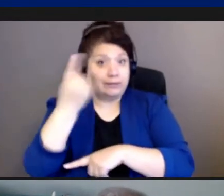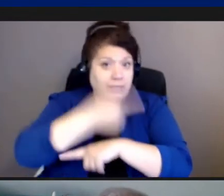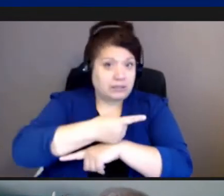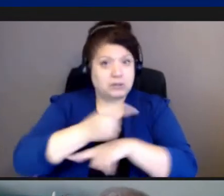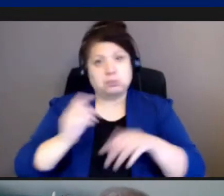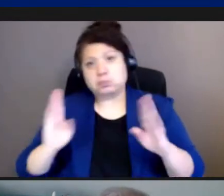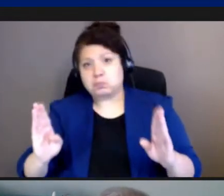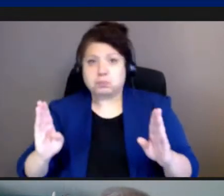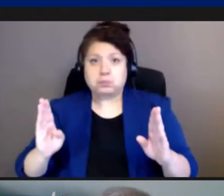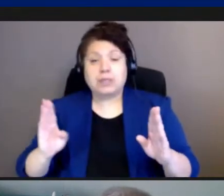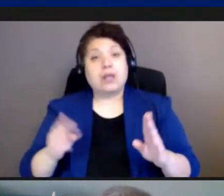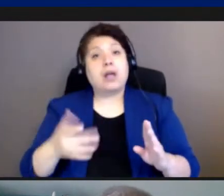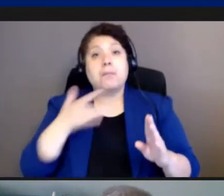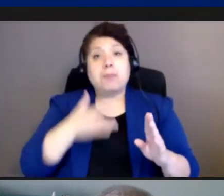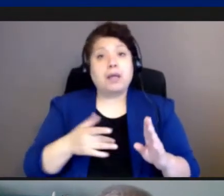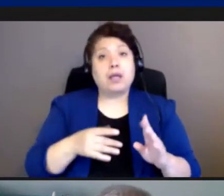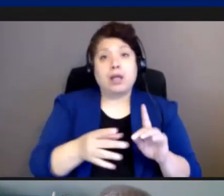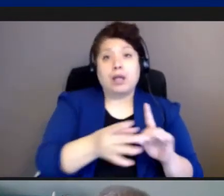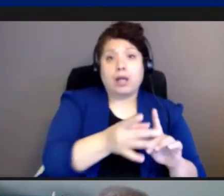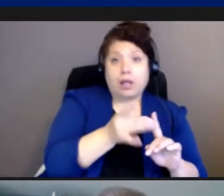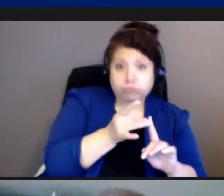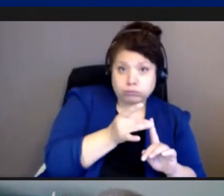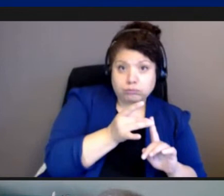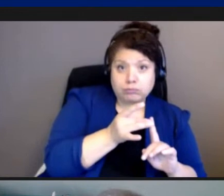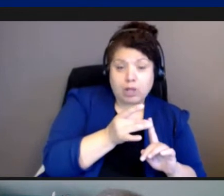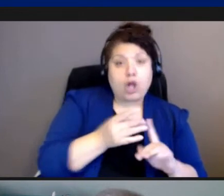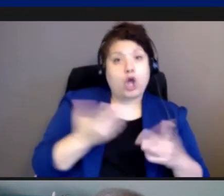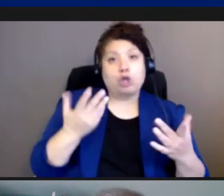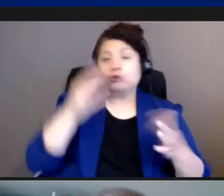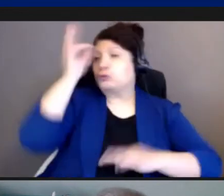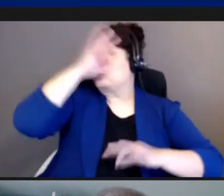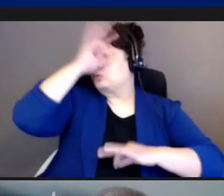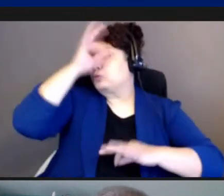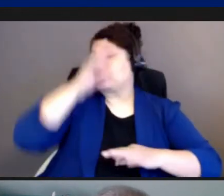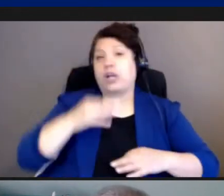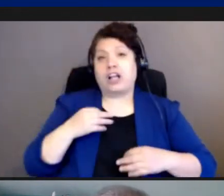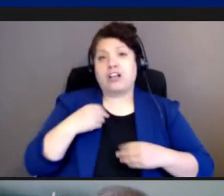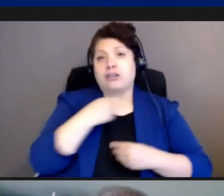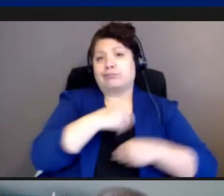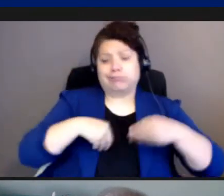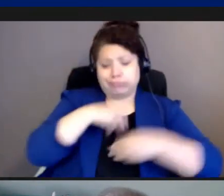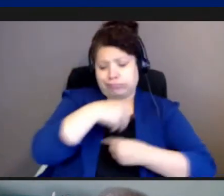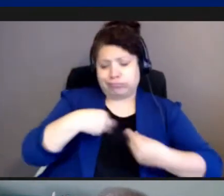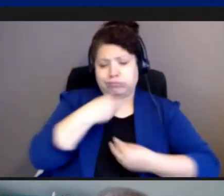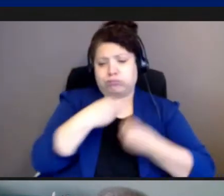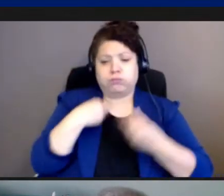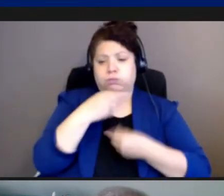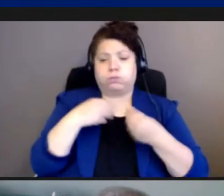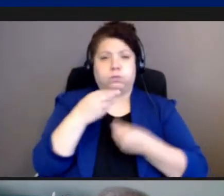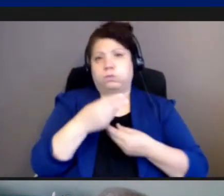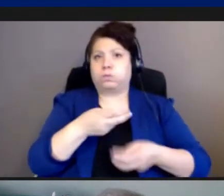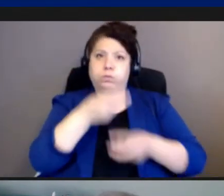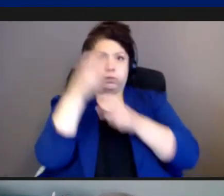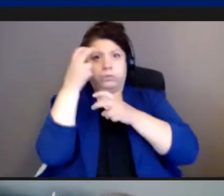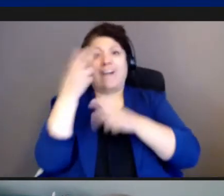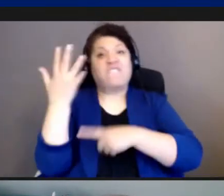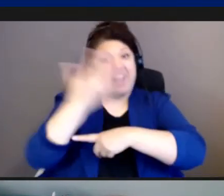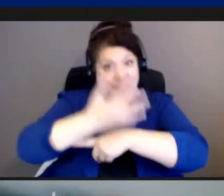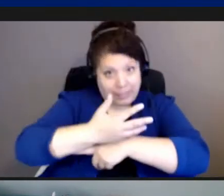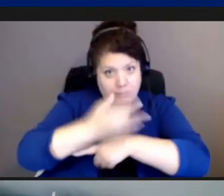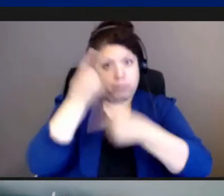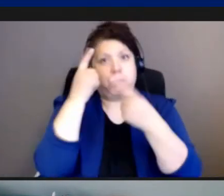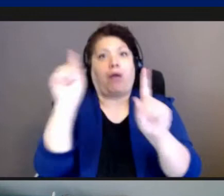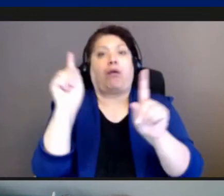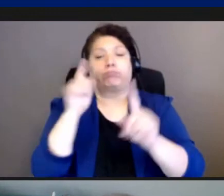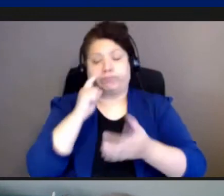time people are exposed to the time they develop symptoms, which is usually around 5 days or so, to the time that they seek